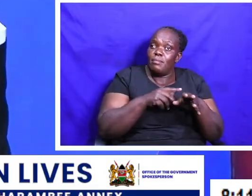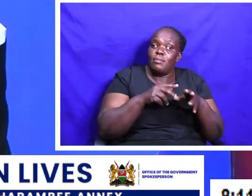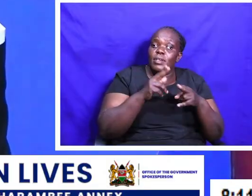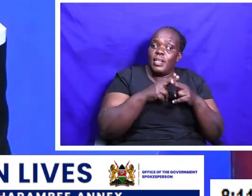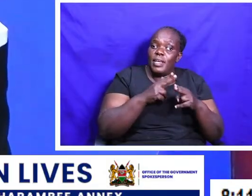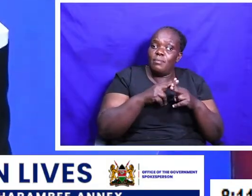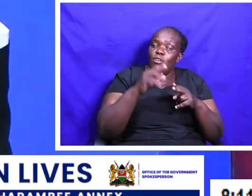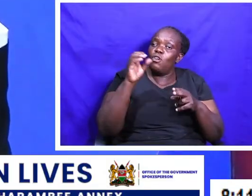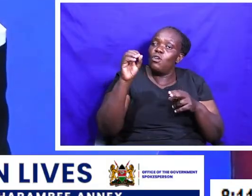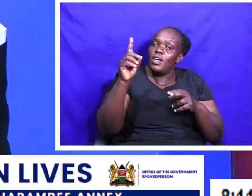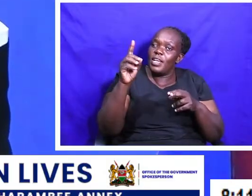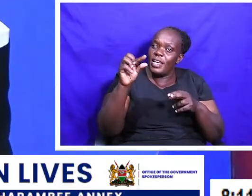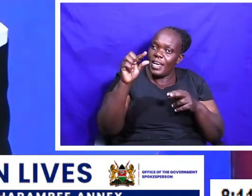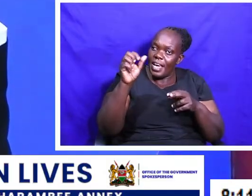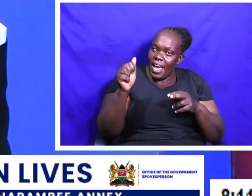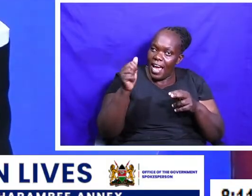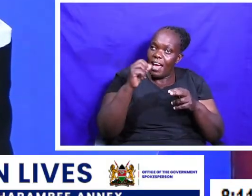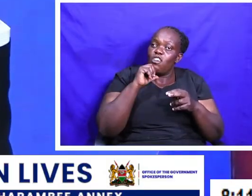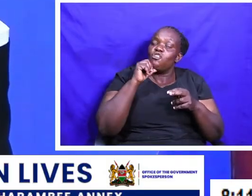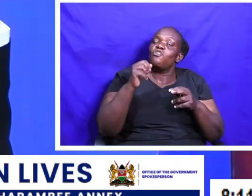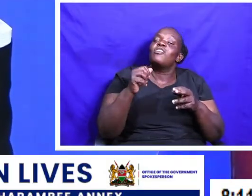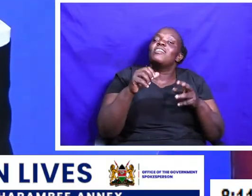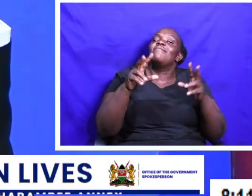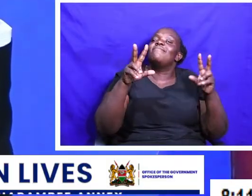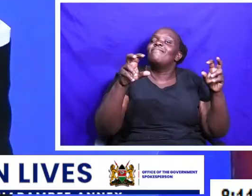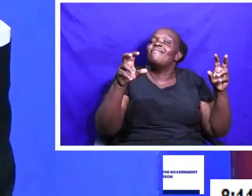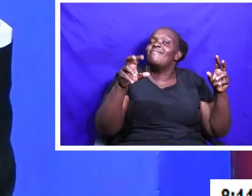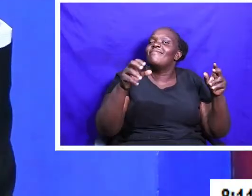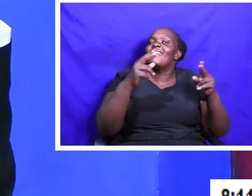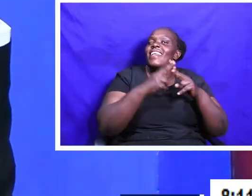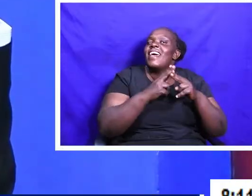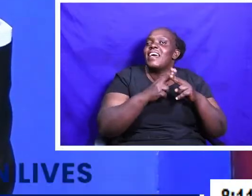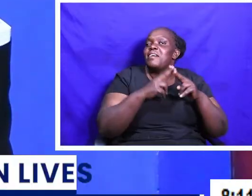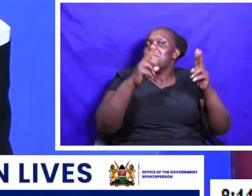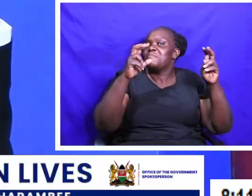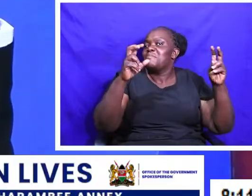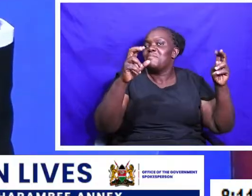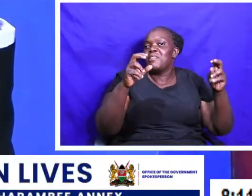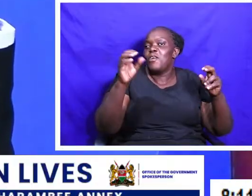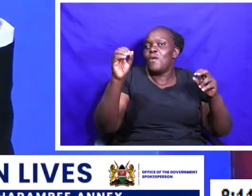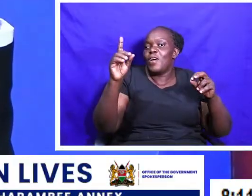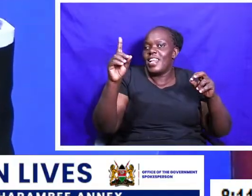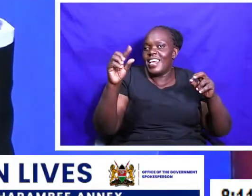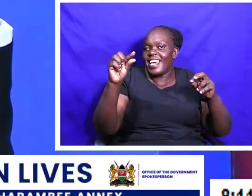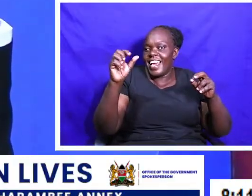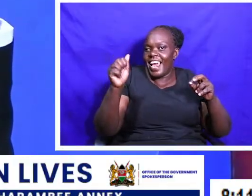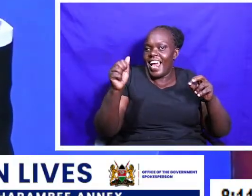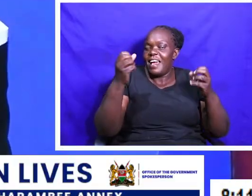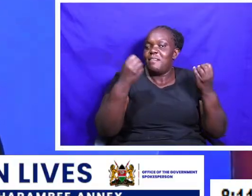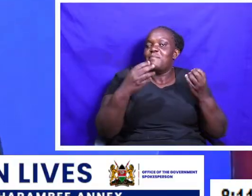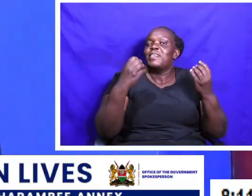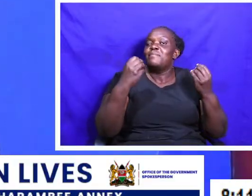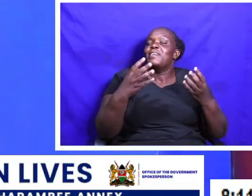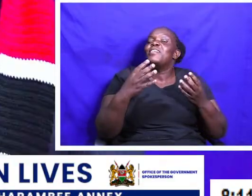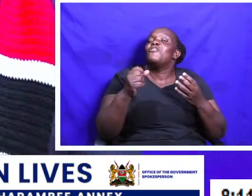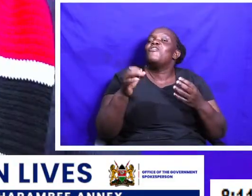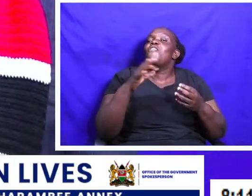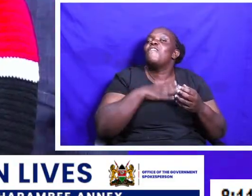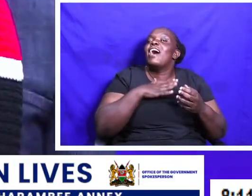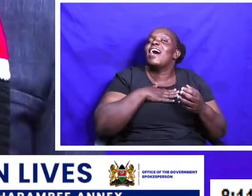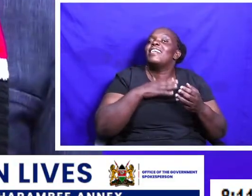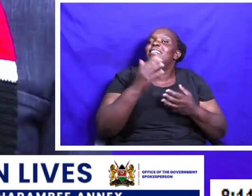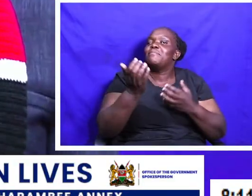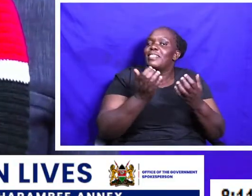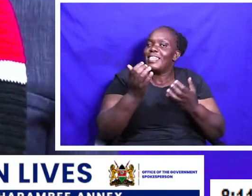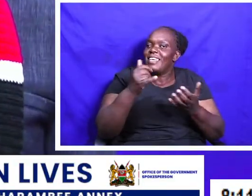this name Odinga did not attract accolades. So many of us were in business. It was almost a